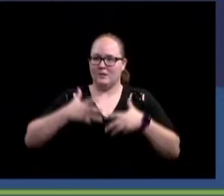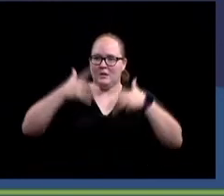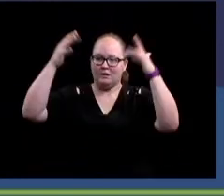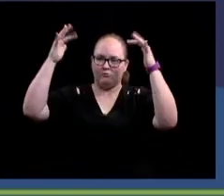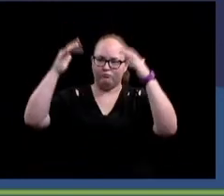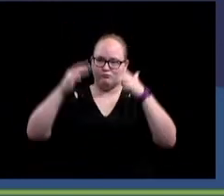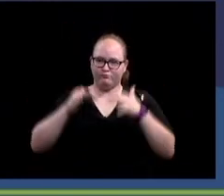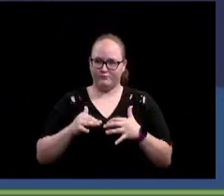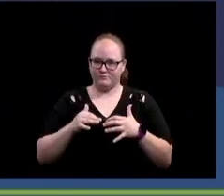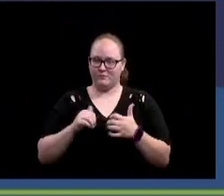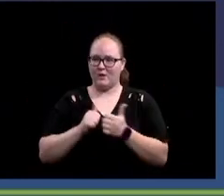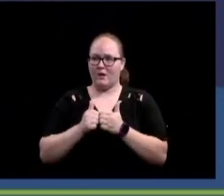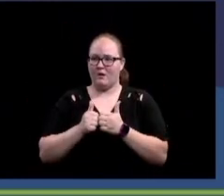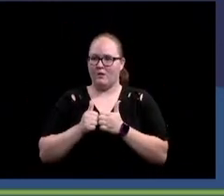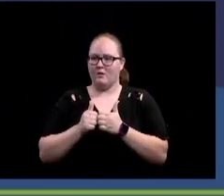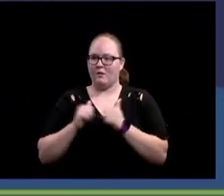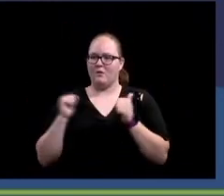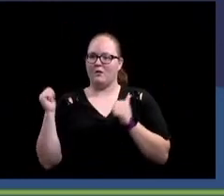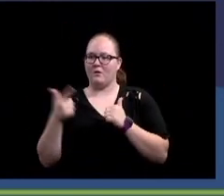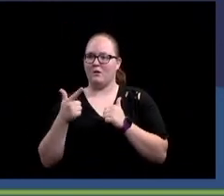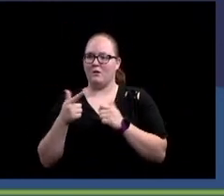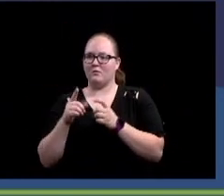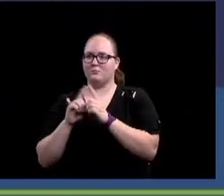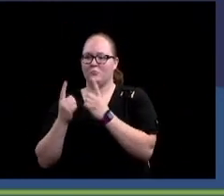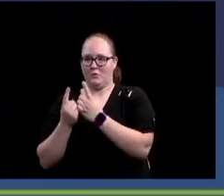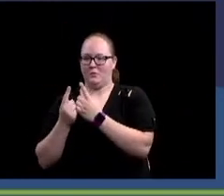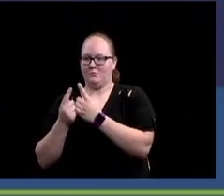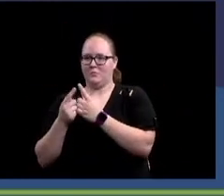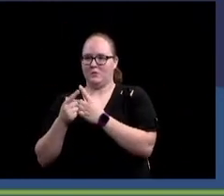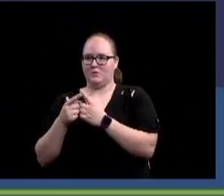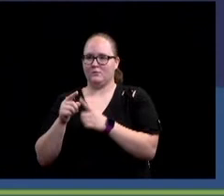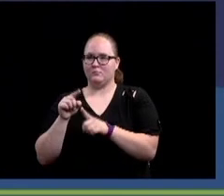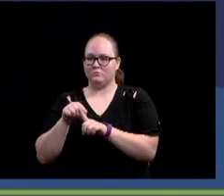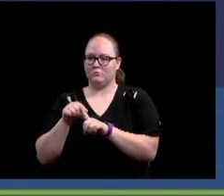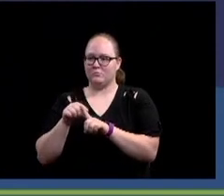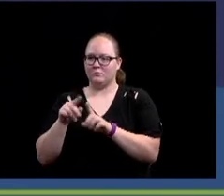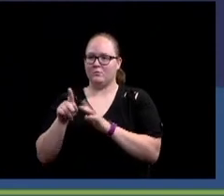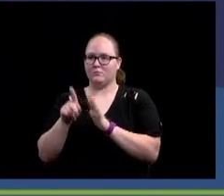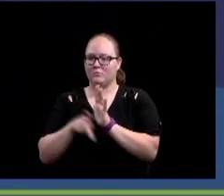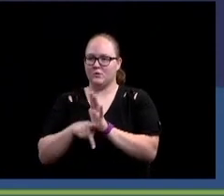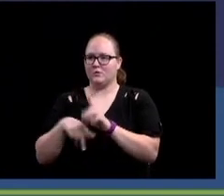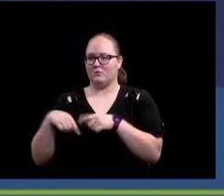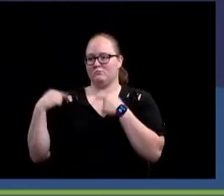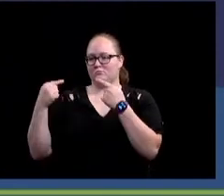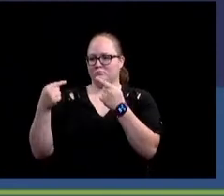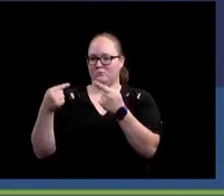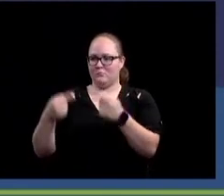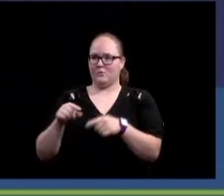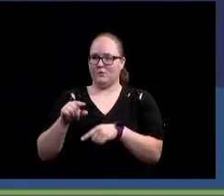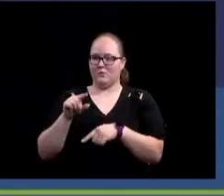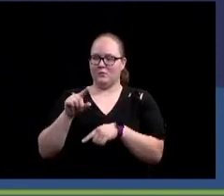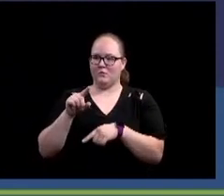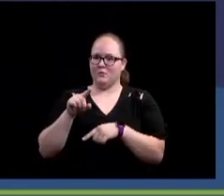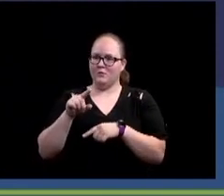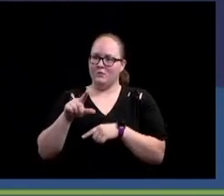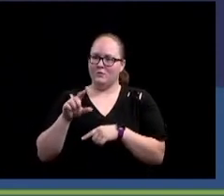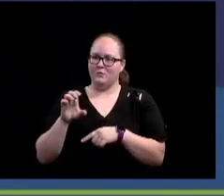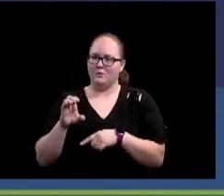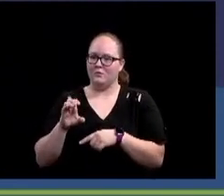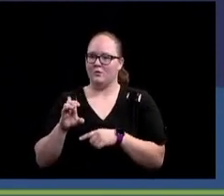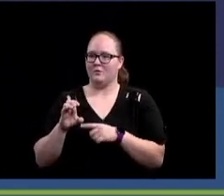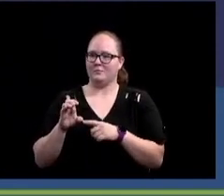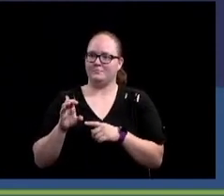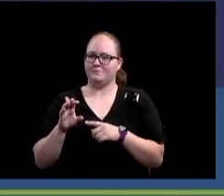The policy was developed in alignment with the 21st Century Policing Report and concepts of procedural justice that ensures actions by our officers